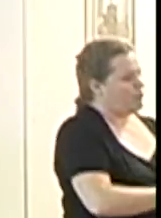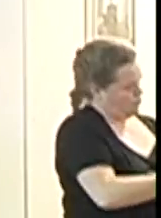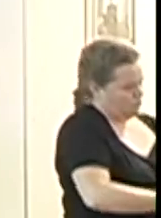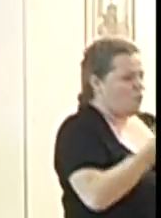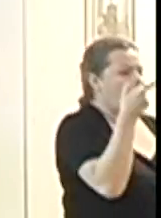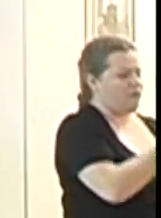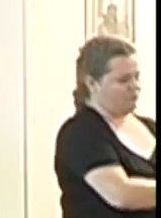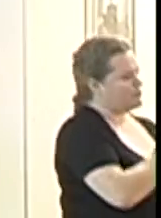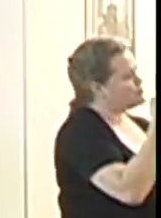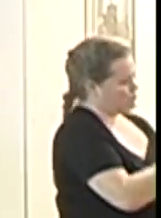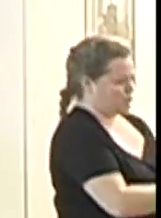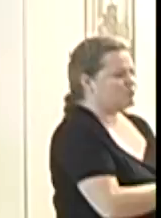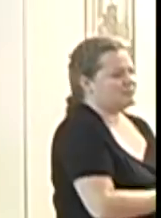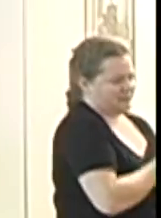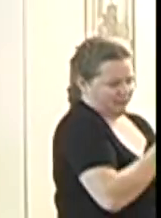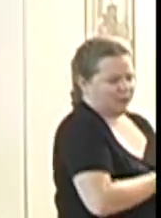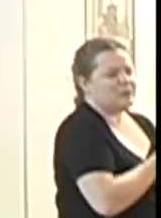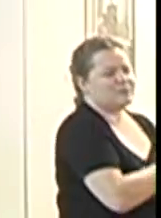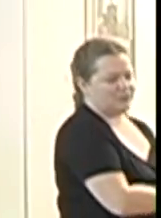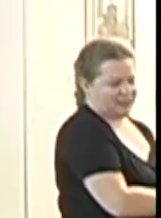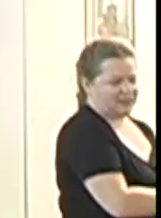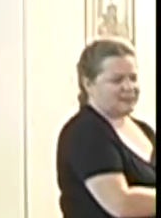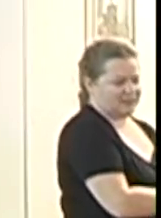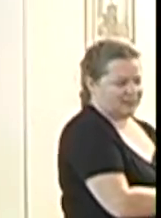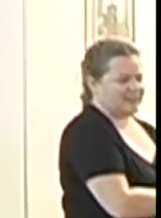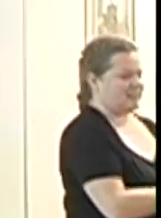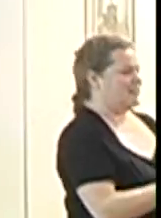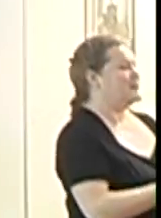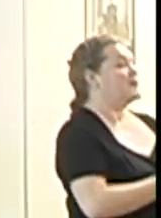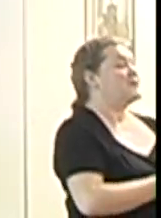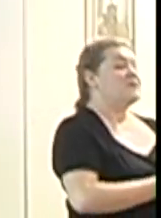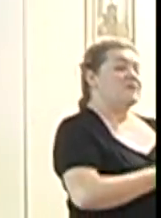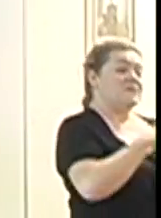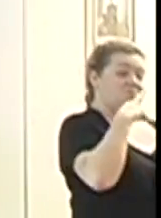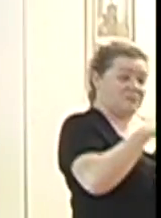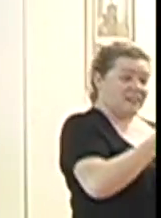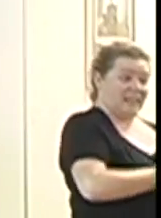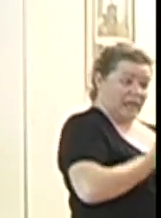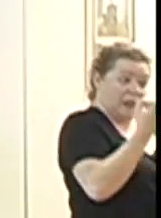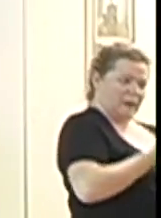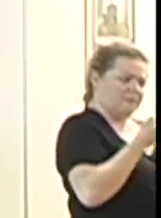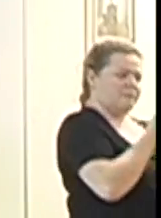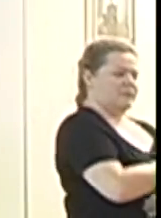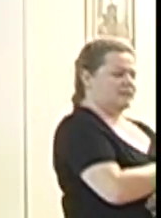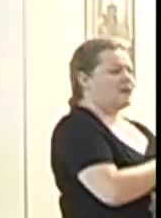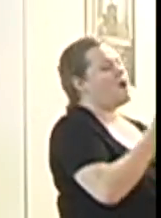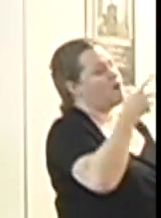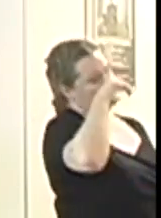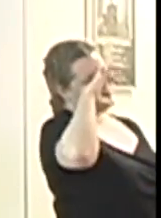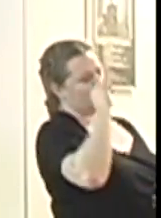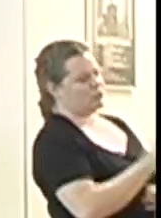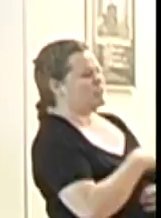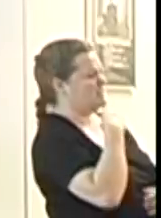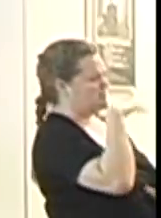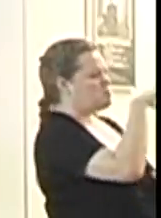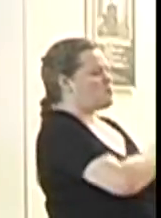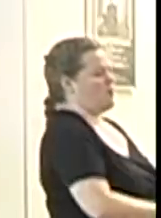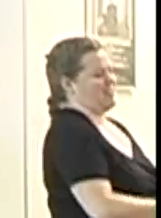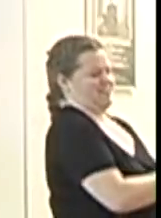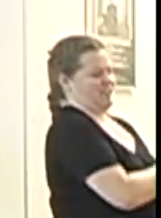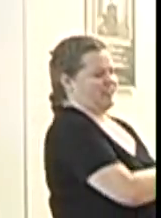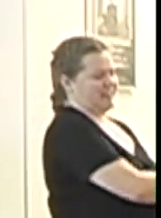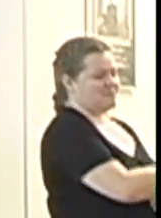believe. So repetition contributed to the fact that that sign was judged to be less iconic than the adult